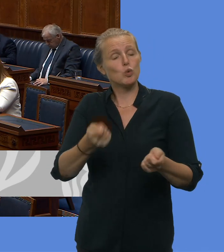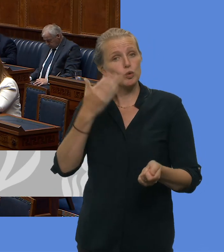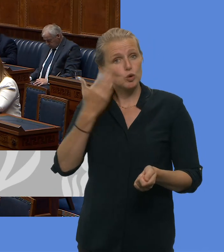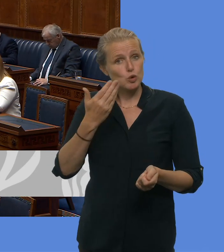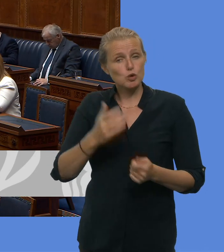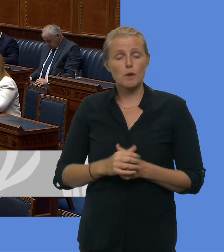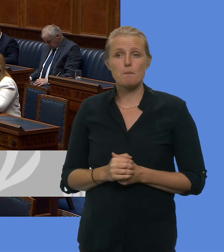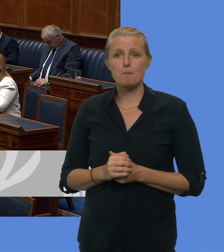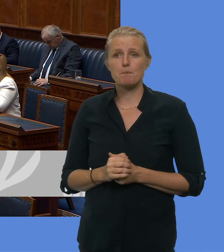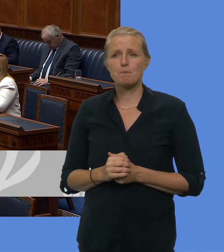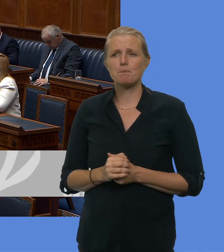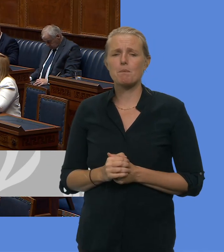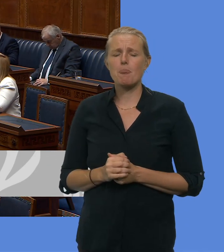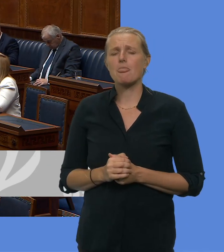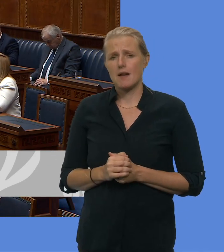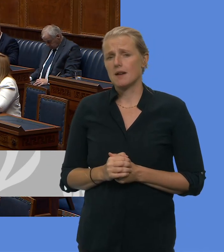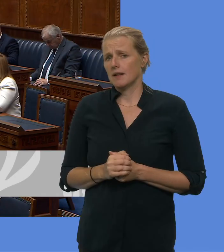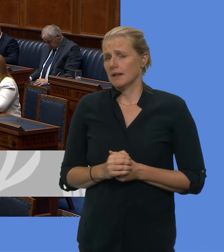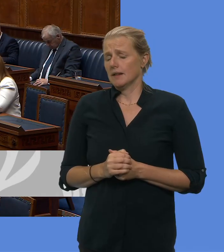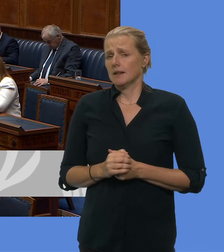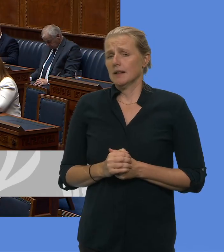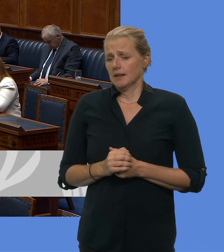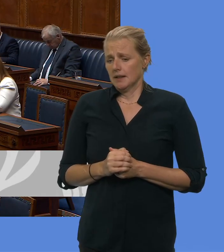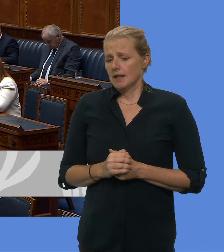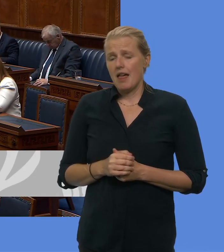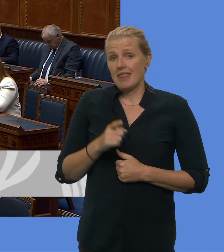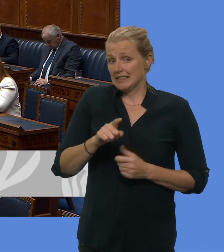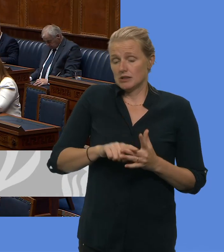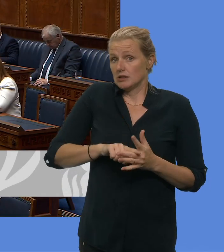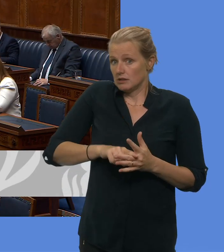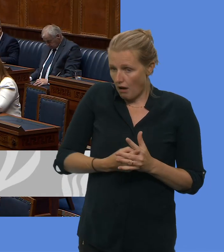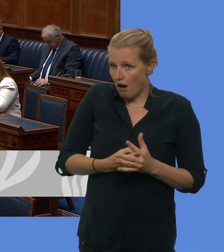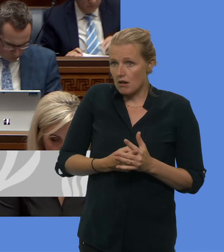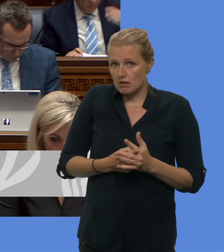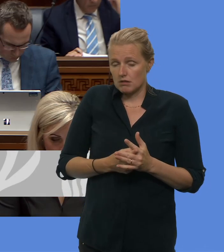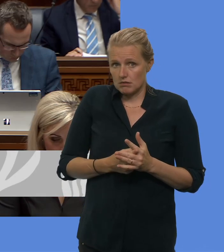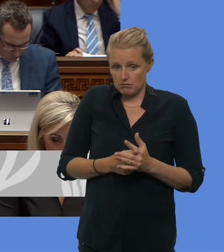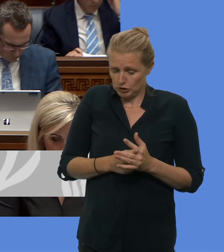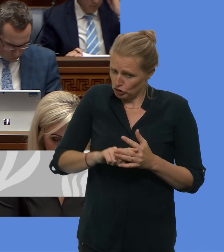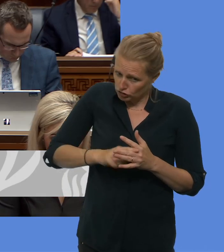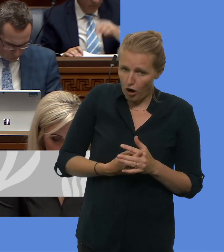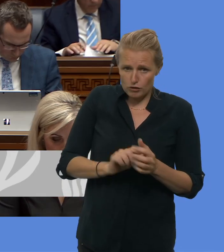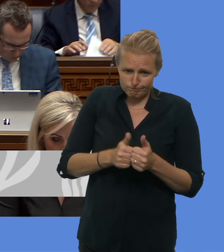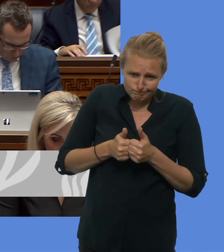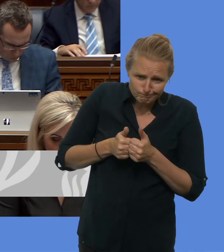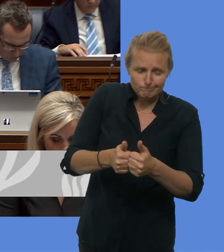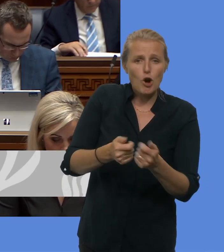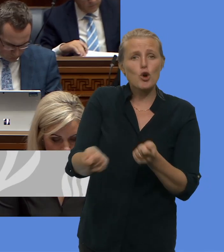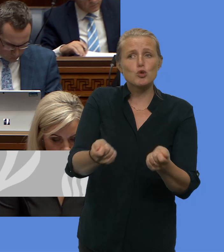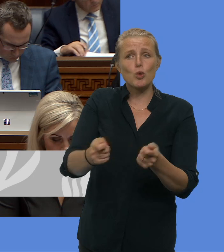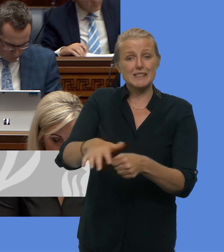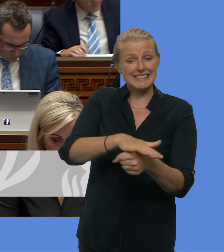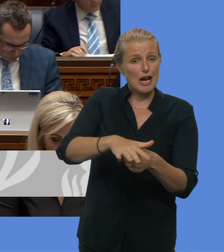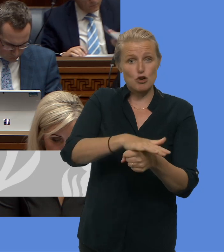Mr. Speaker, this is the start of a process of providing the support to the controlled sector, which has been